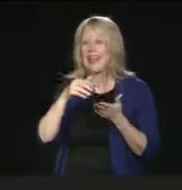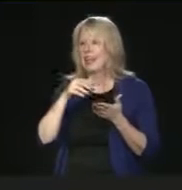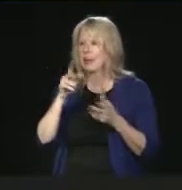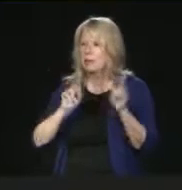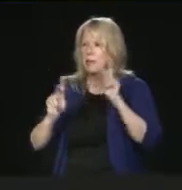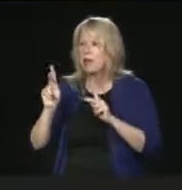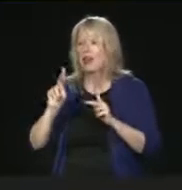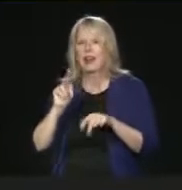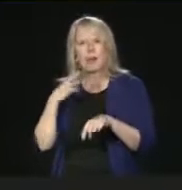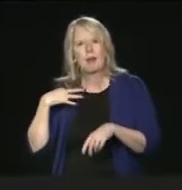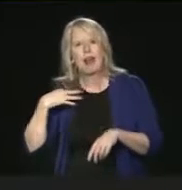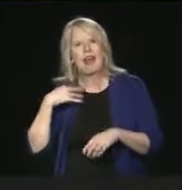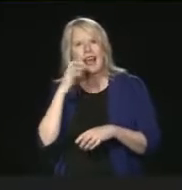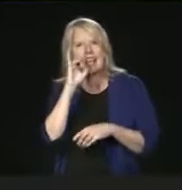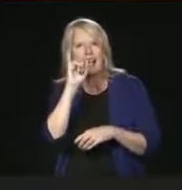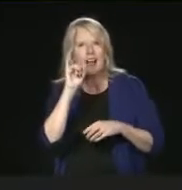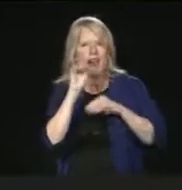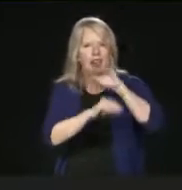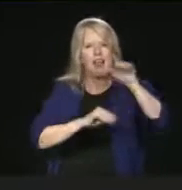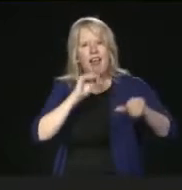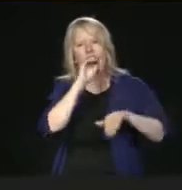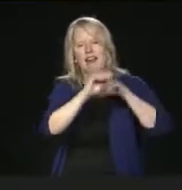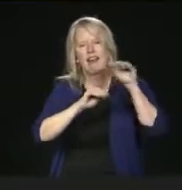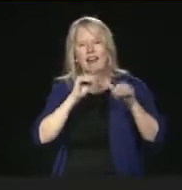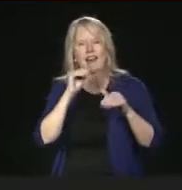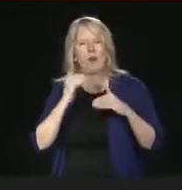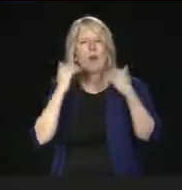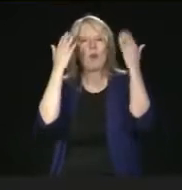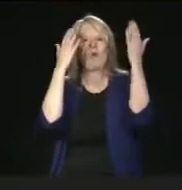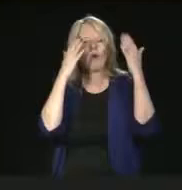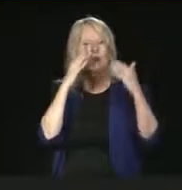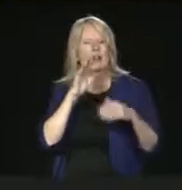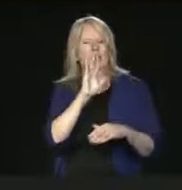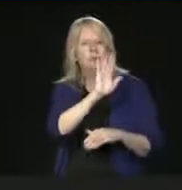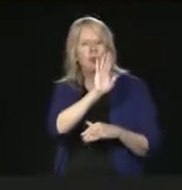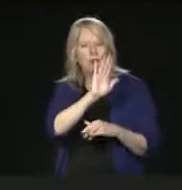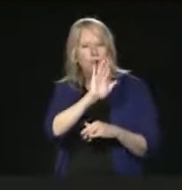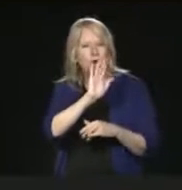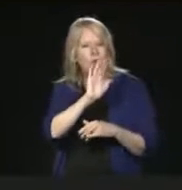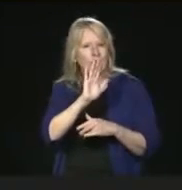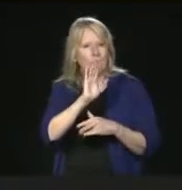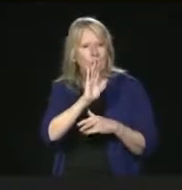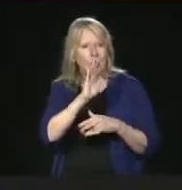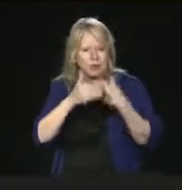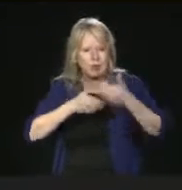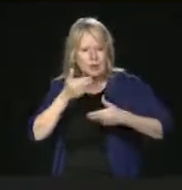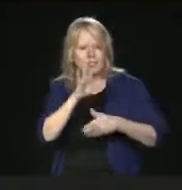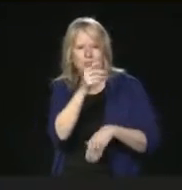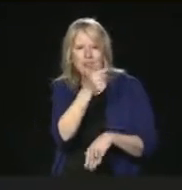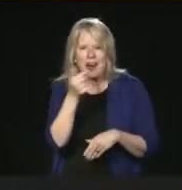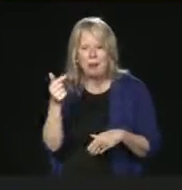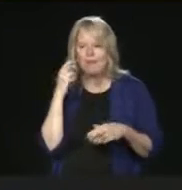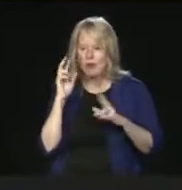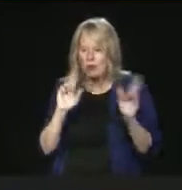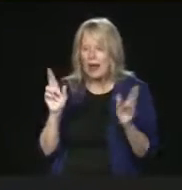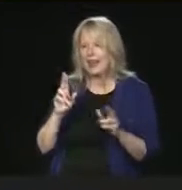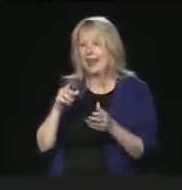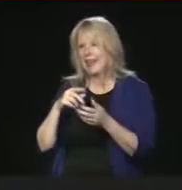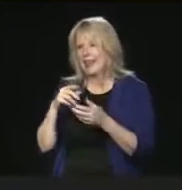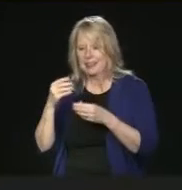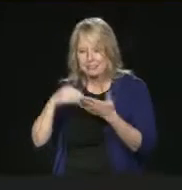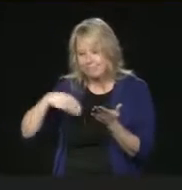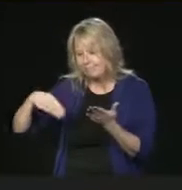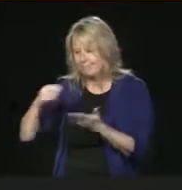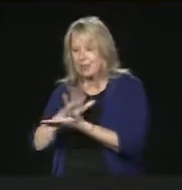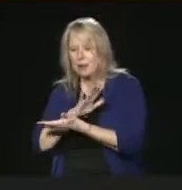and overwhelming your government's resources to practice to process those applications, and then again to fill in more paperwork to